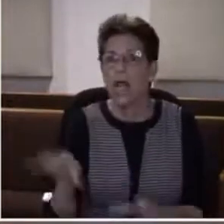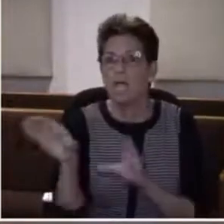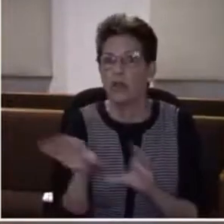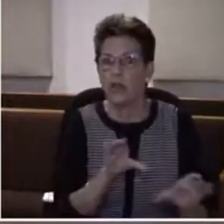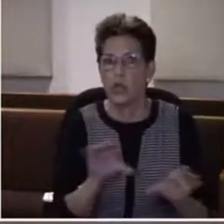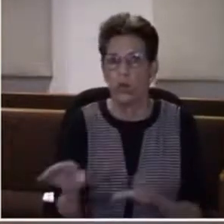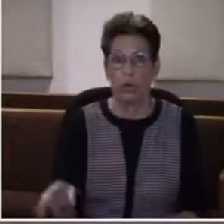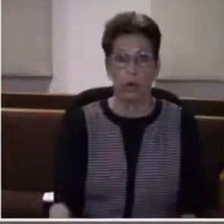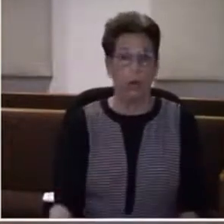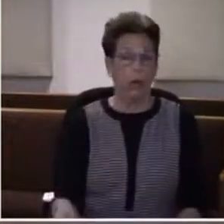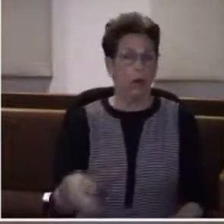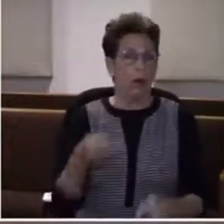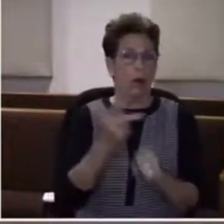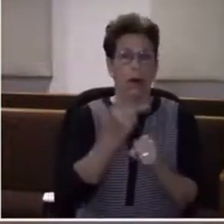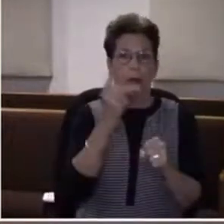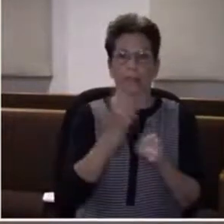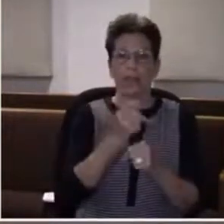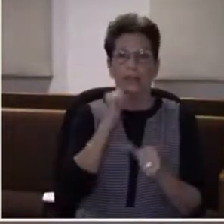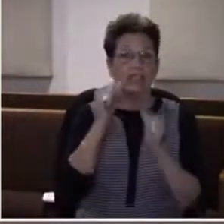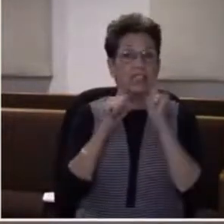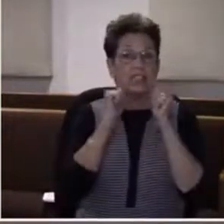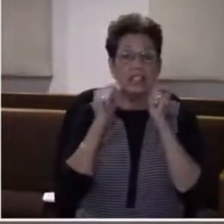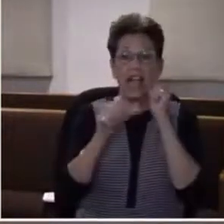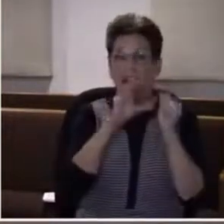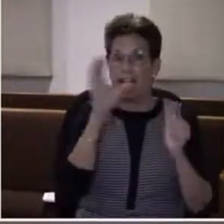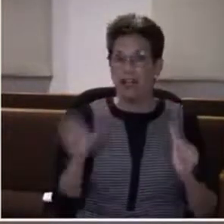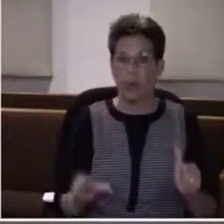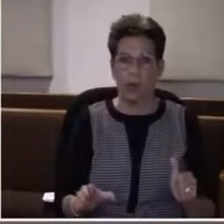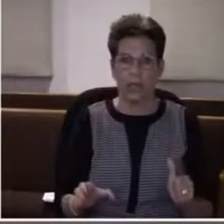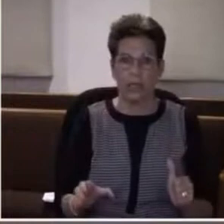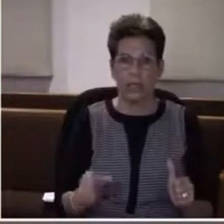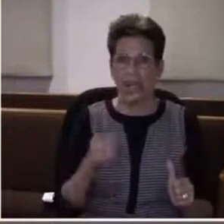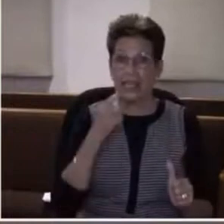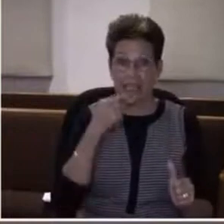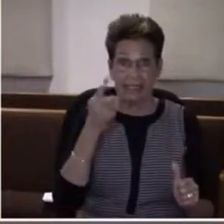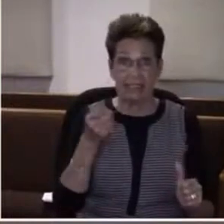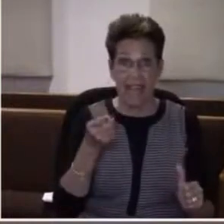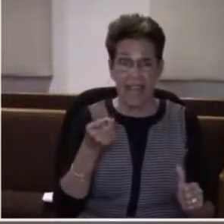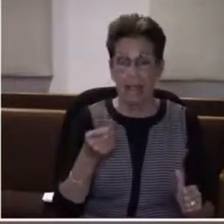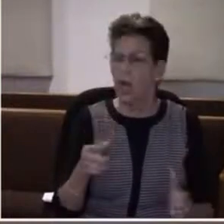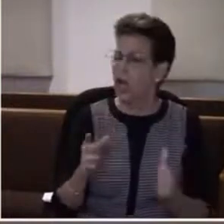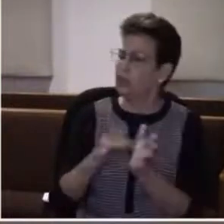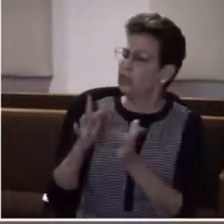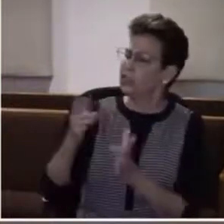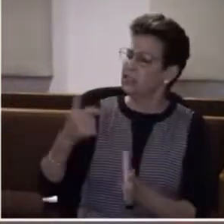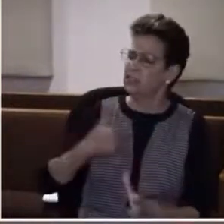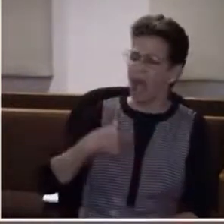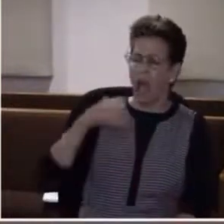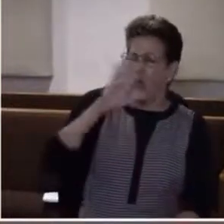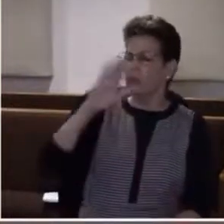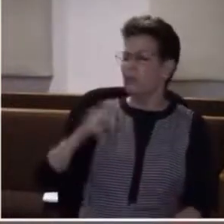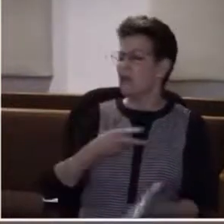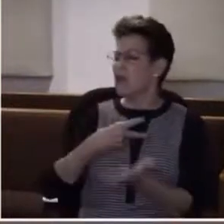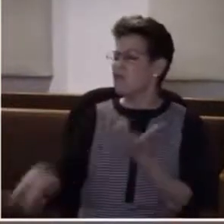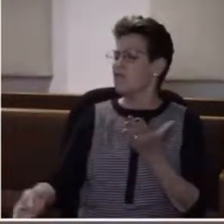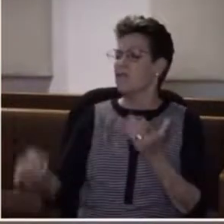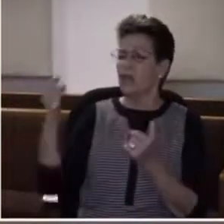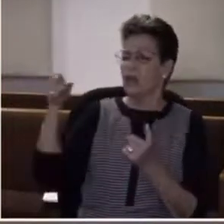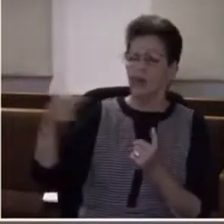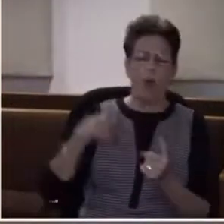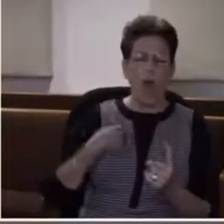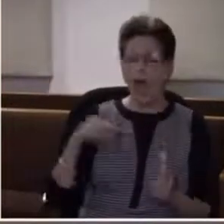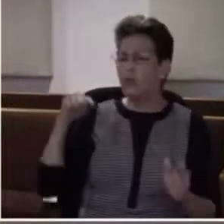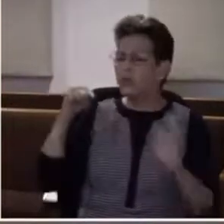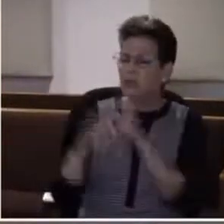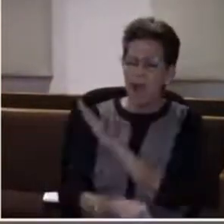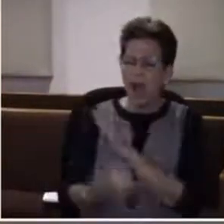God that when Jesus had resurrected, Jesus said, tell him I'm alive. And by the way, tell Peter. It wasn't that Peter came looking for Jesus in